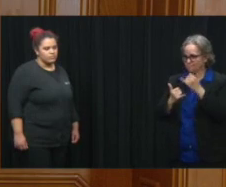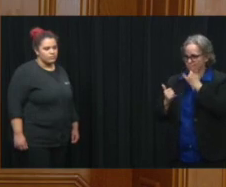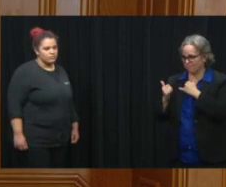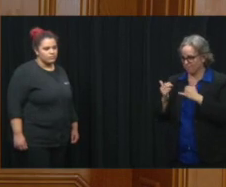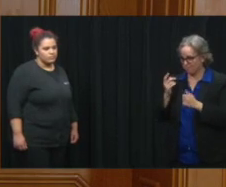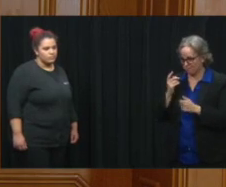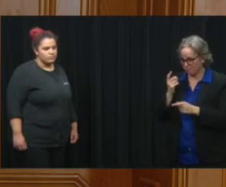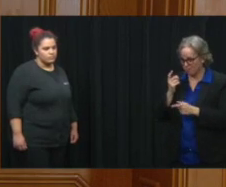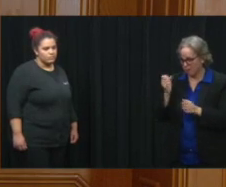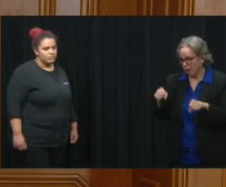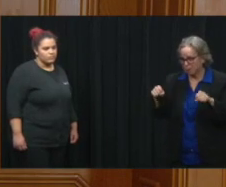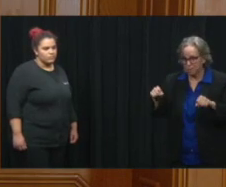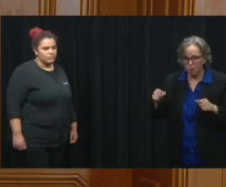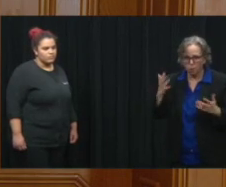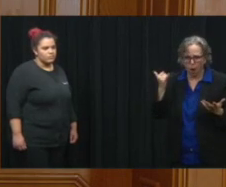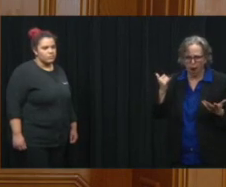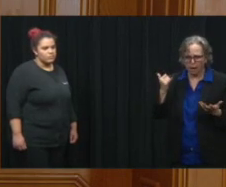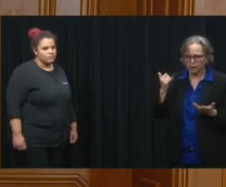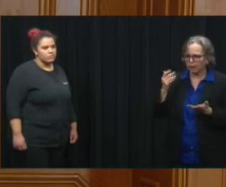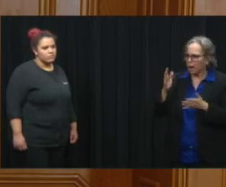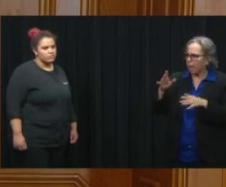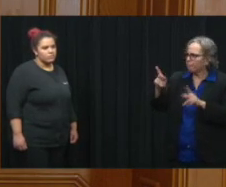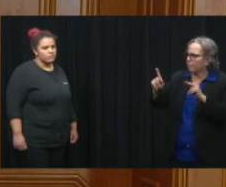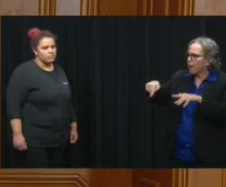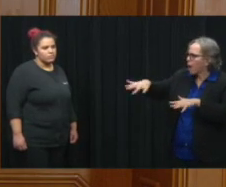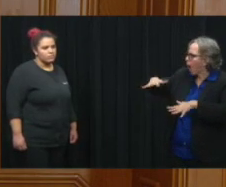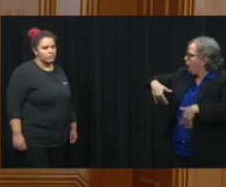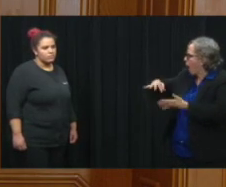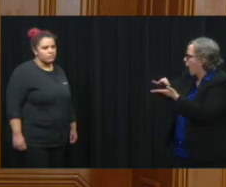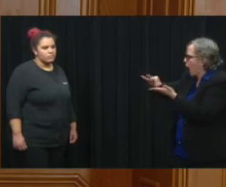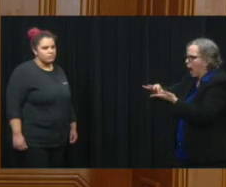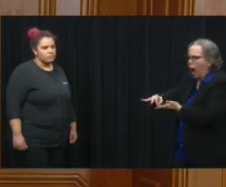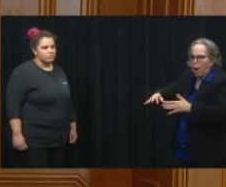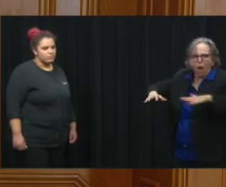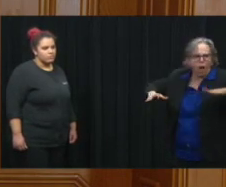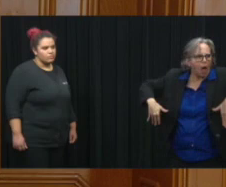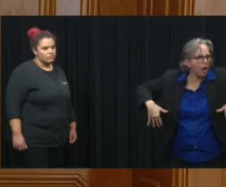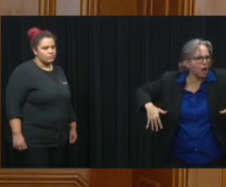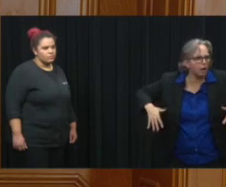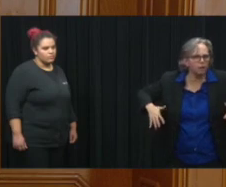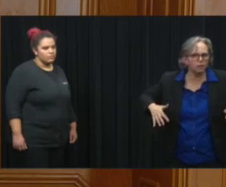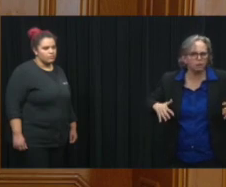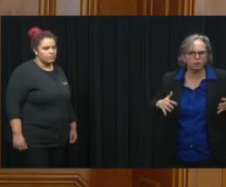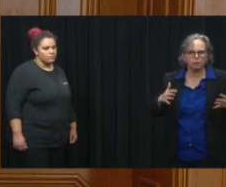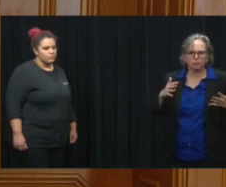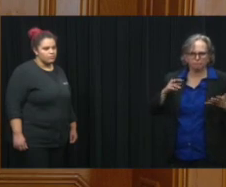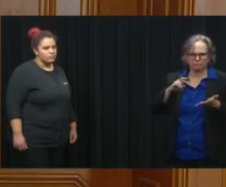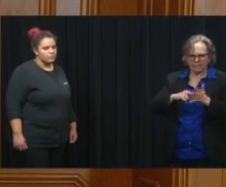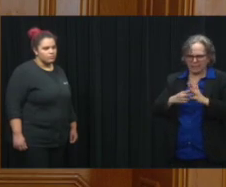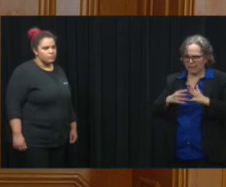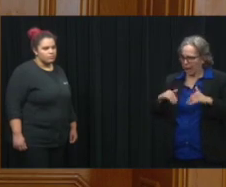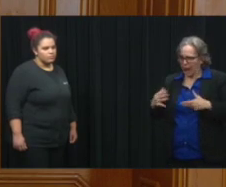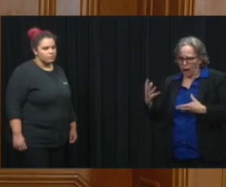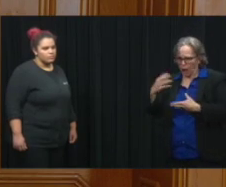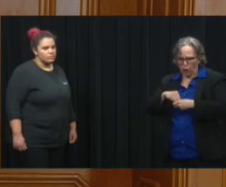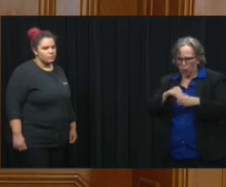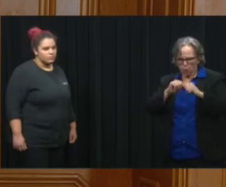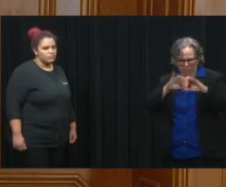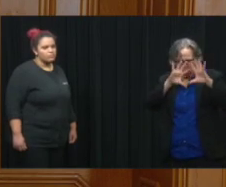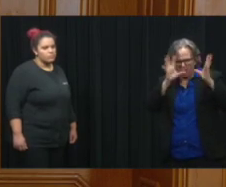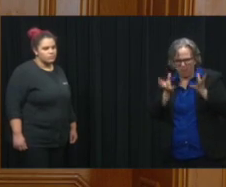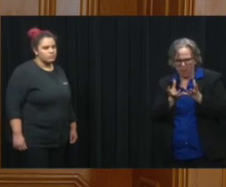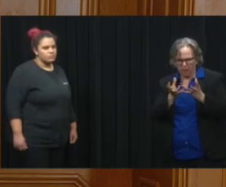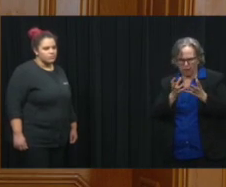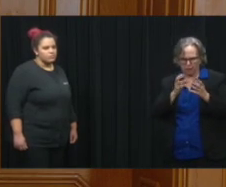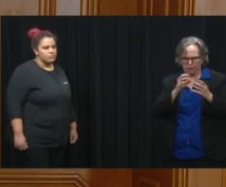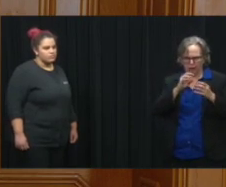skewed because some of them aren't counted at all. They're not counted as being even part of the whole. Someone may not